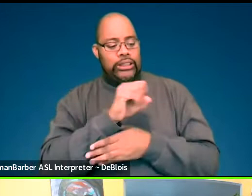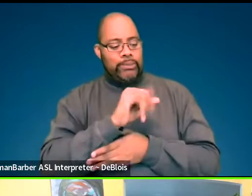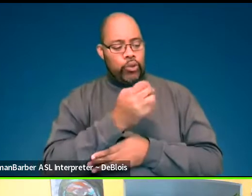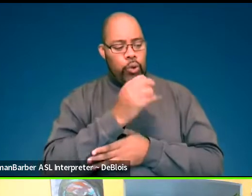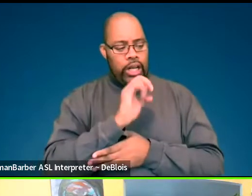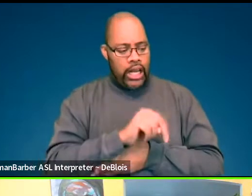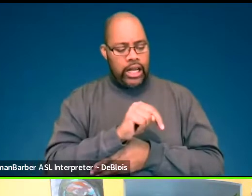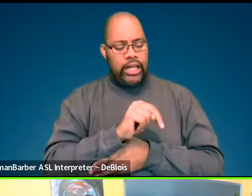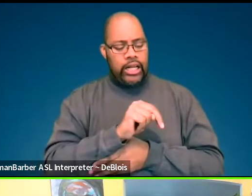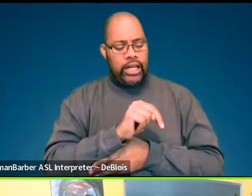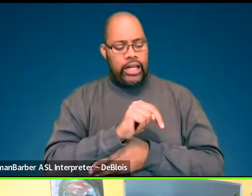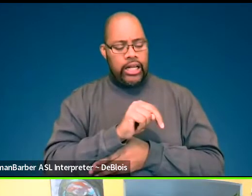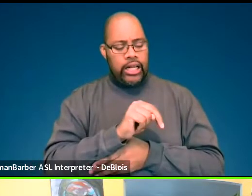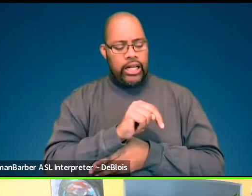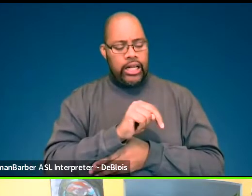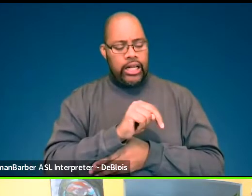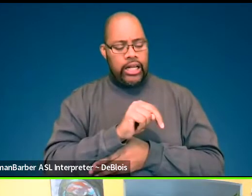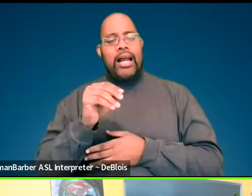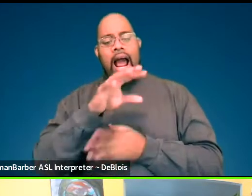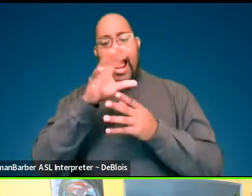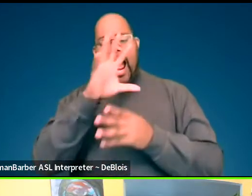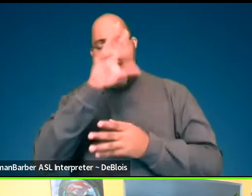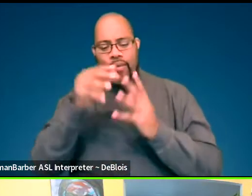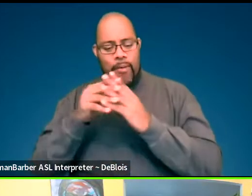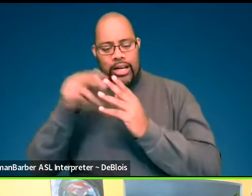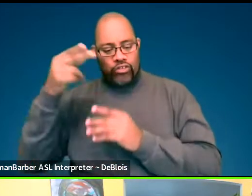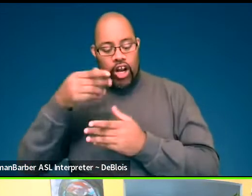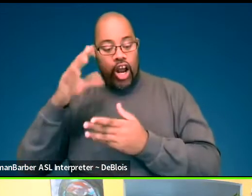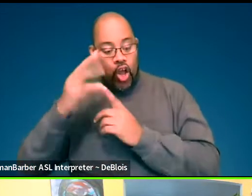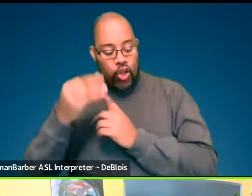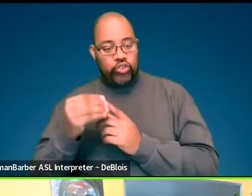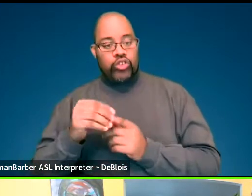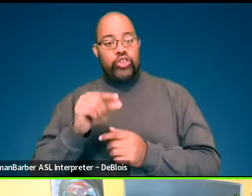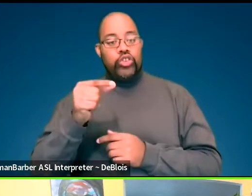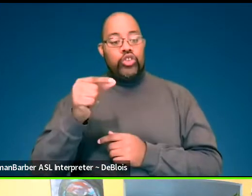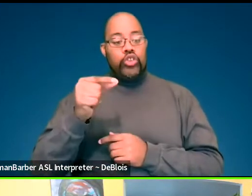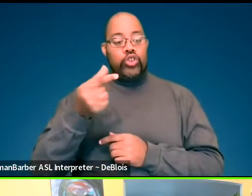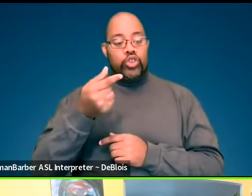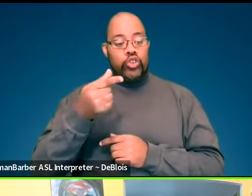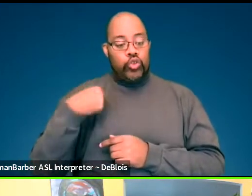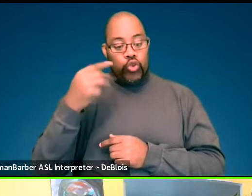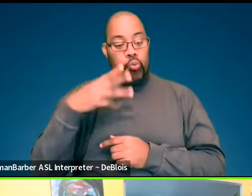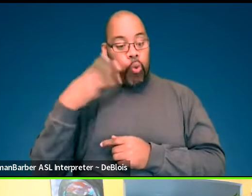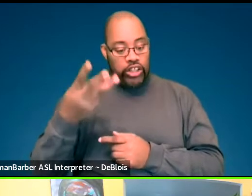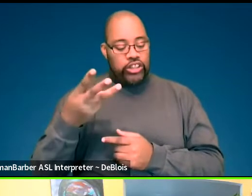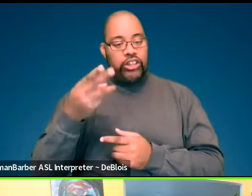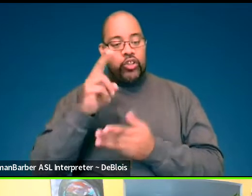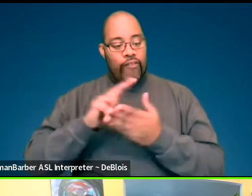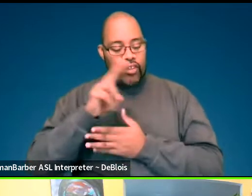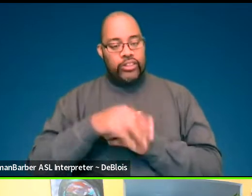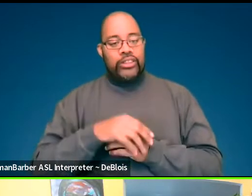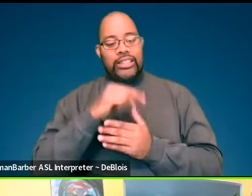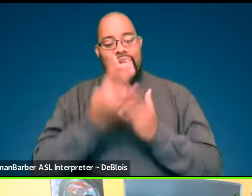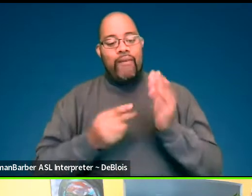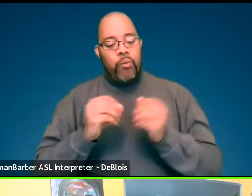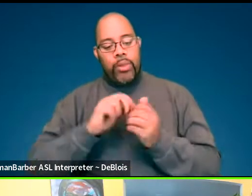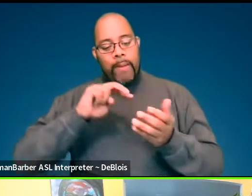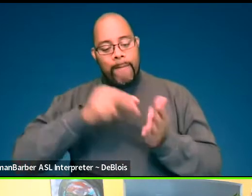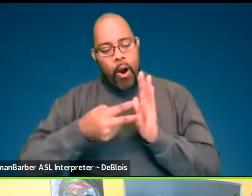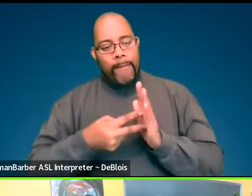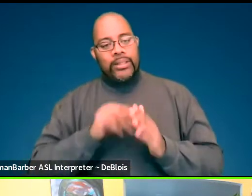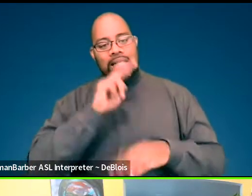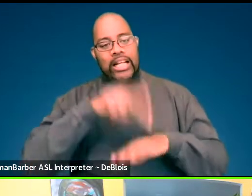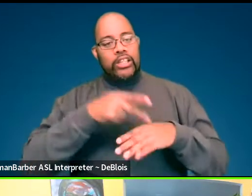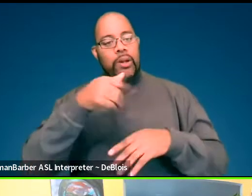National Museum of African American History and Culture, George Washington University, Ezekiel Museums, Diving with a Purpose, National